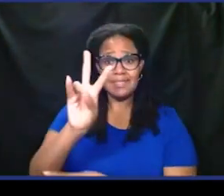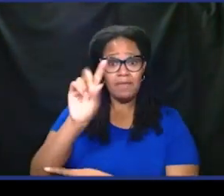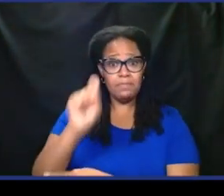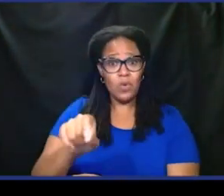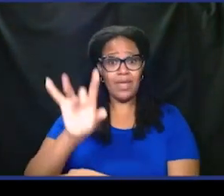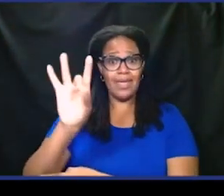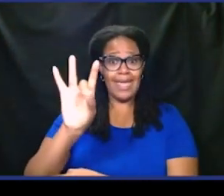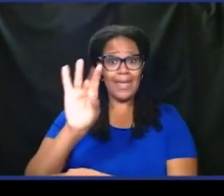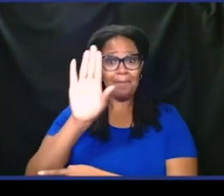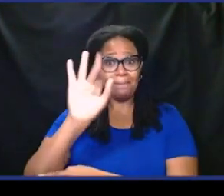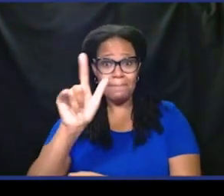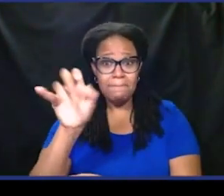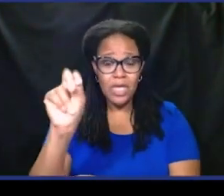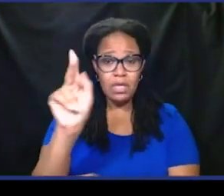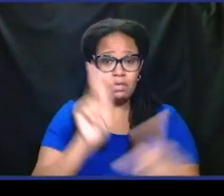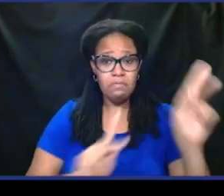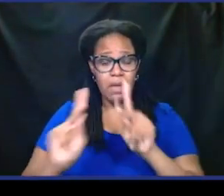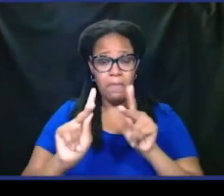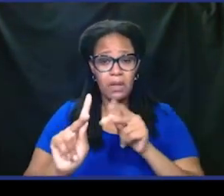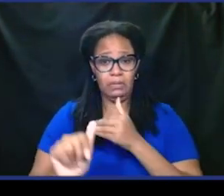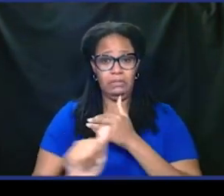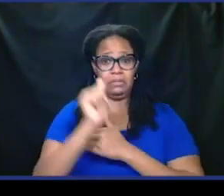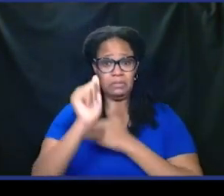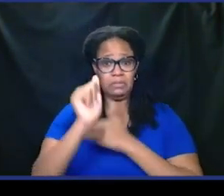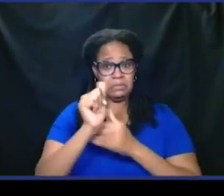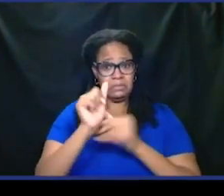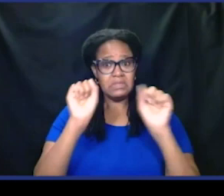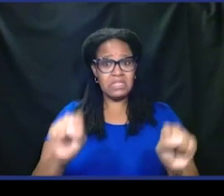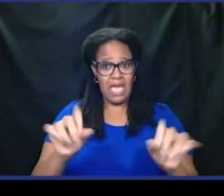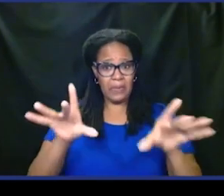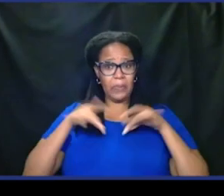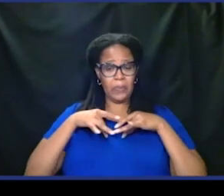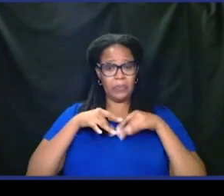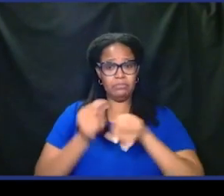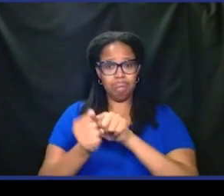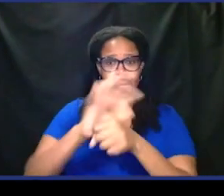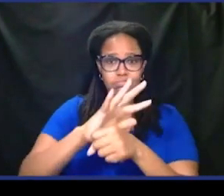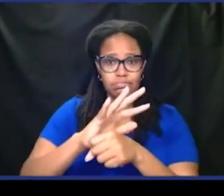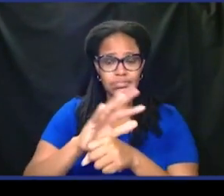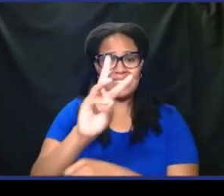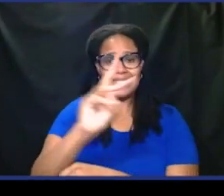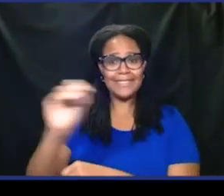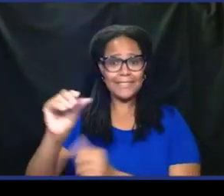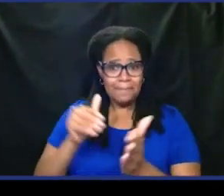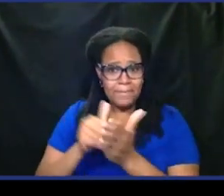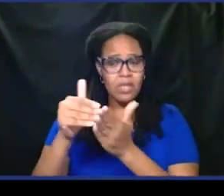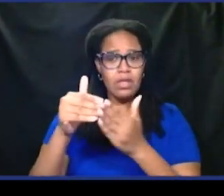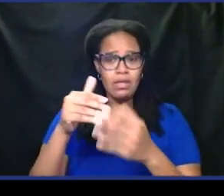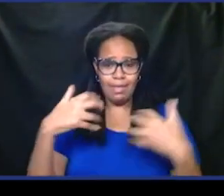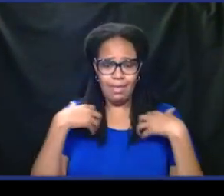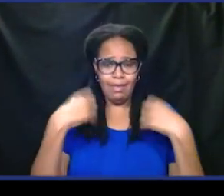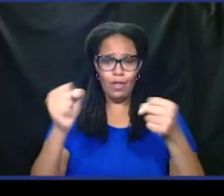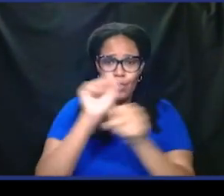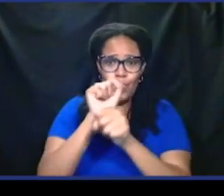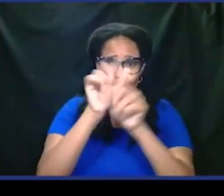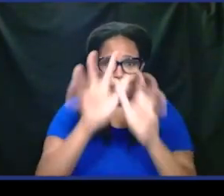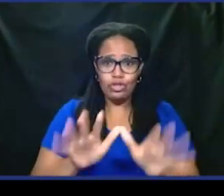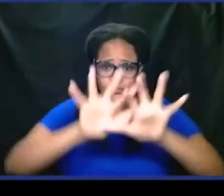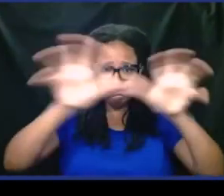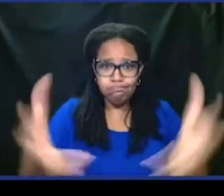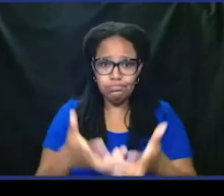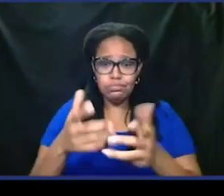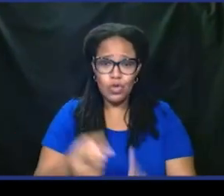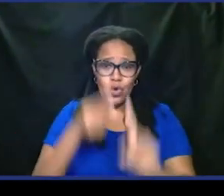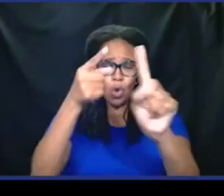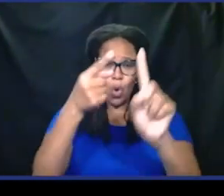7.8 billion people at risk. 60 million health workers worldwide. One